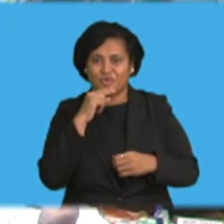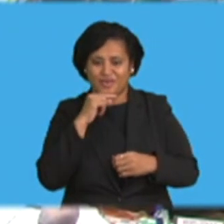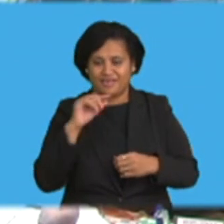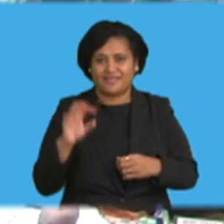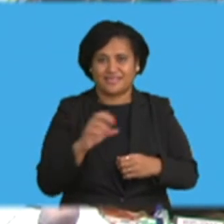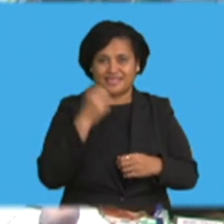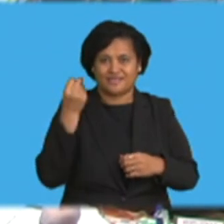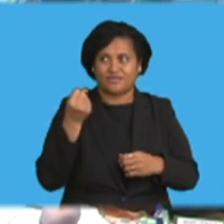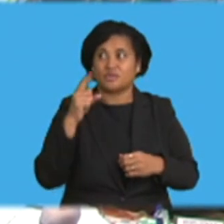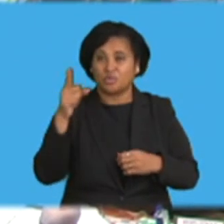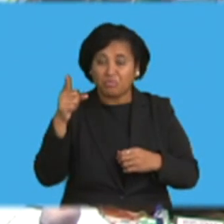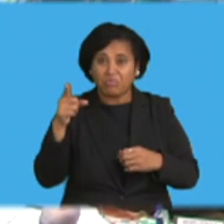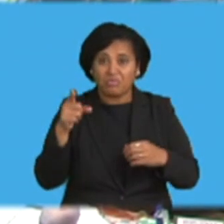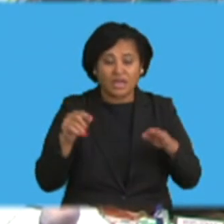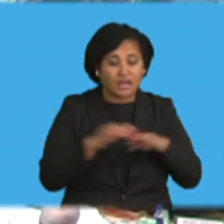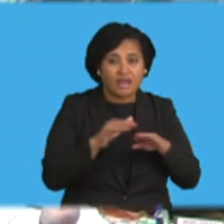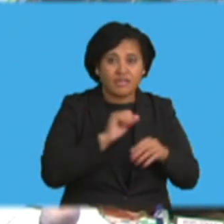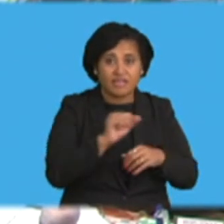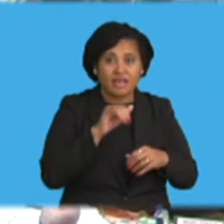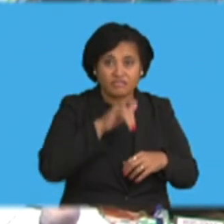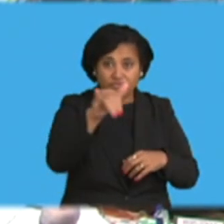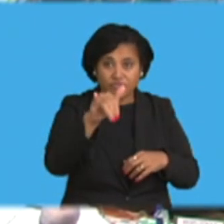the airfares, visas, meals and